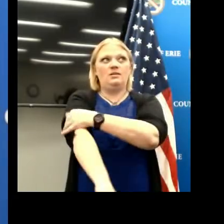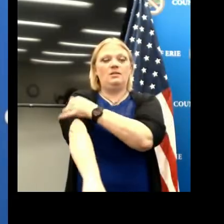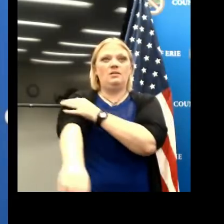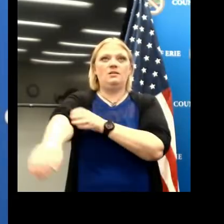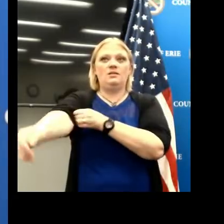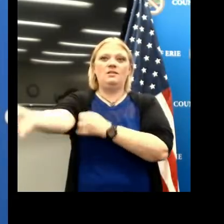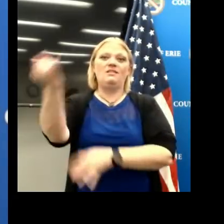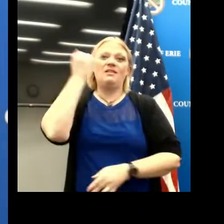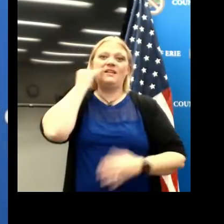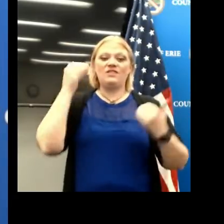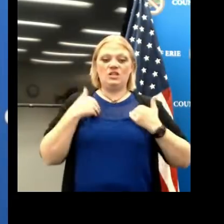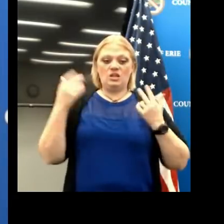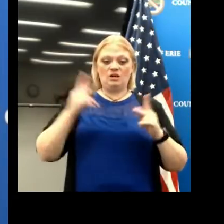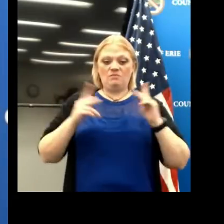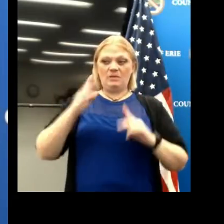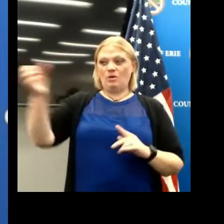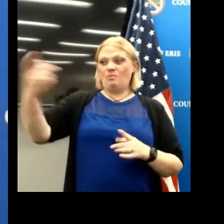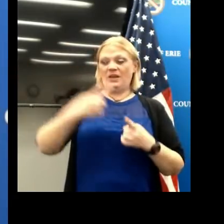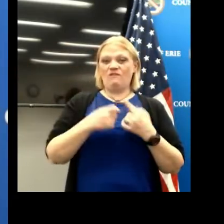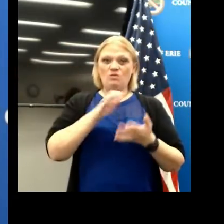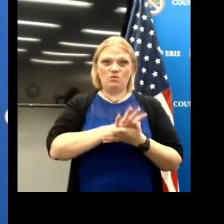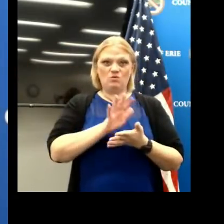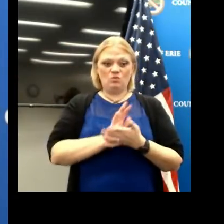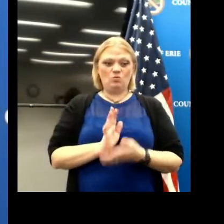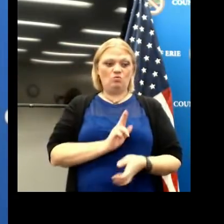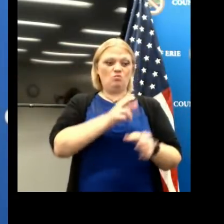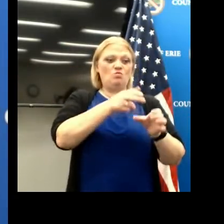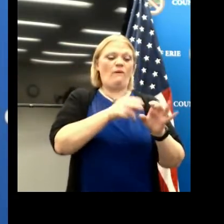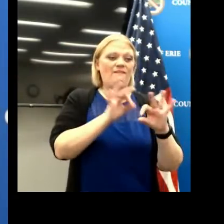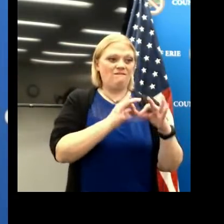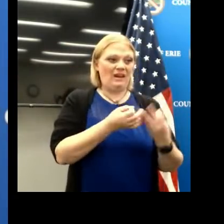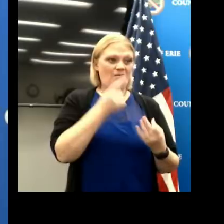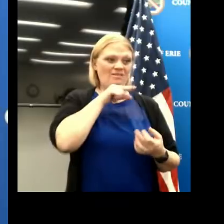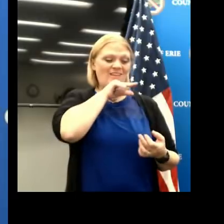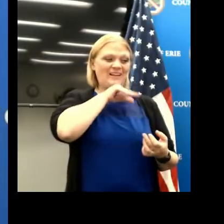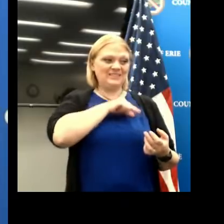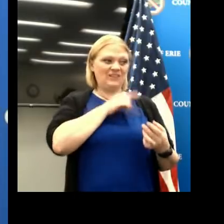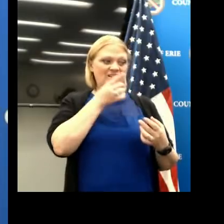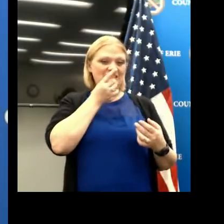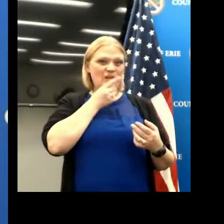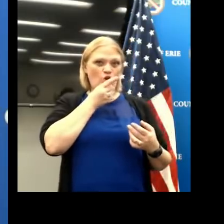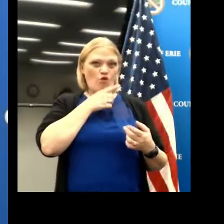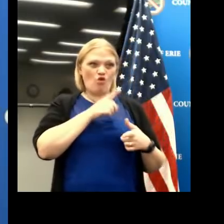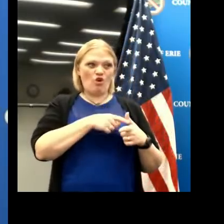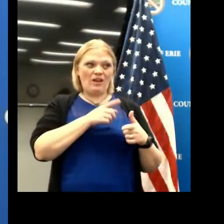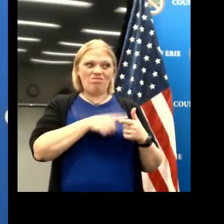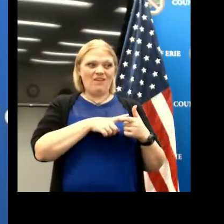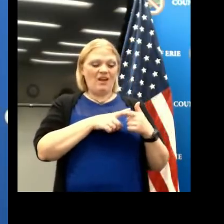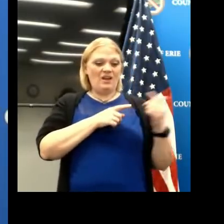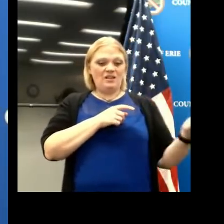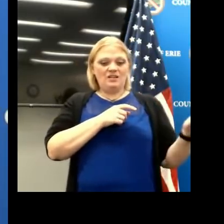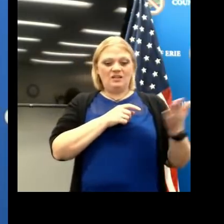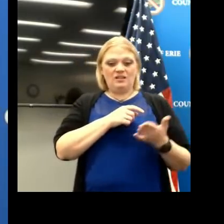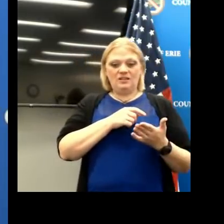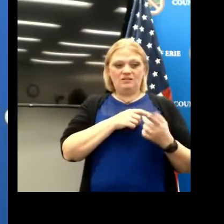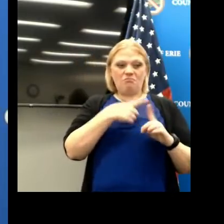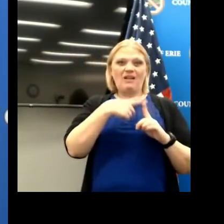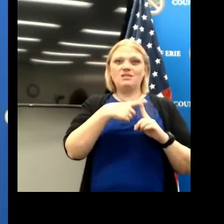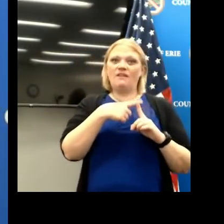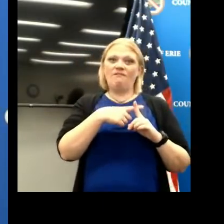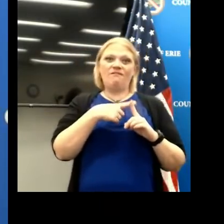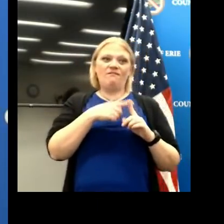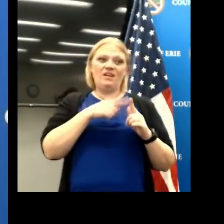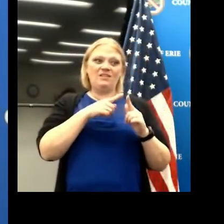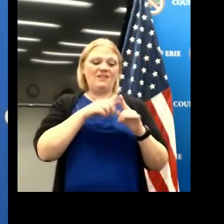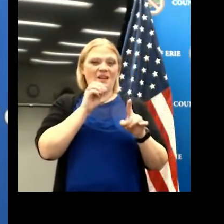can return from school, join the family for Thanksgiving dinner, and then it turns out they're positive and